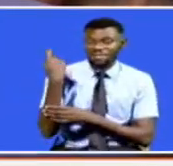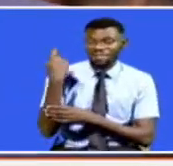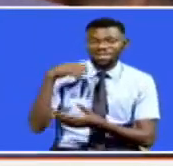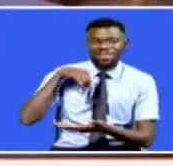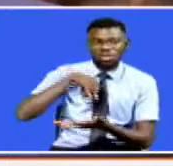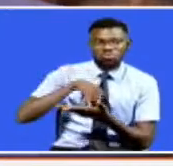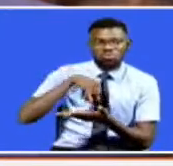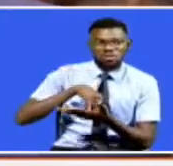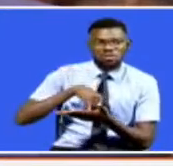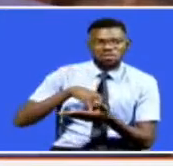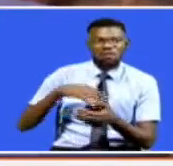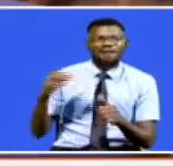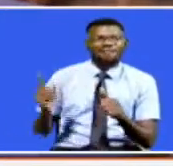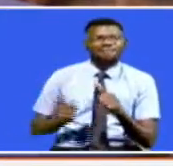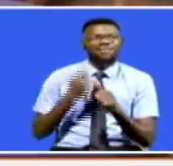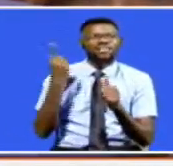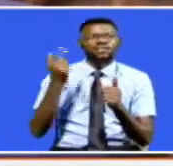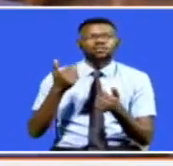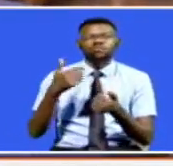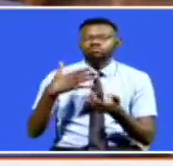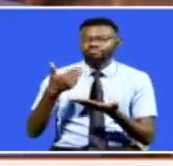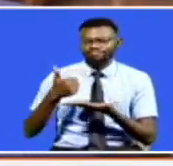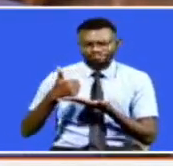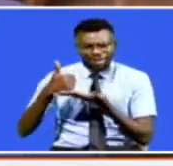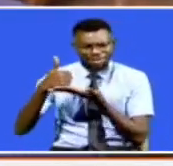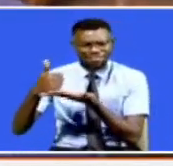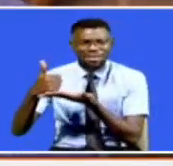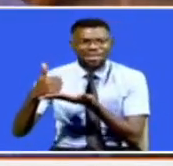first to enable people to tap into